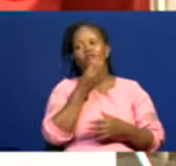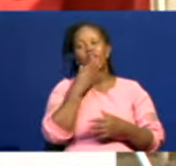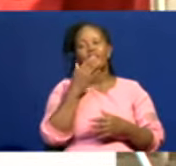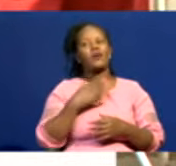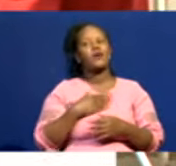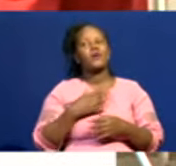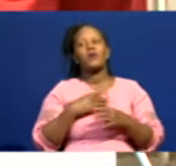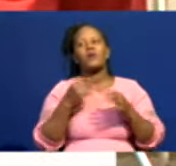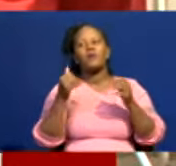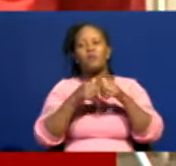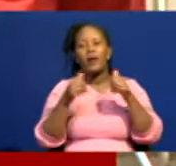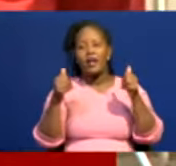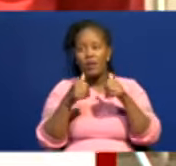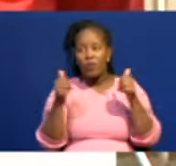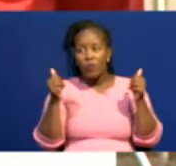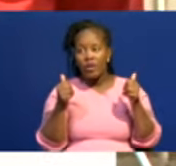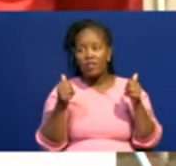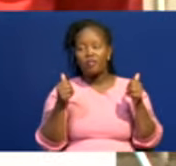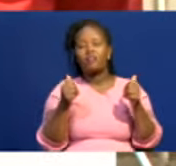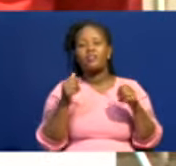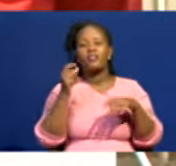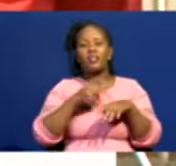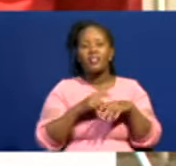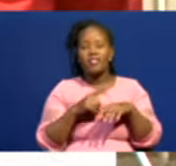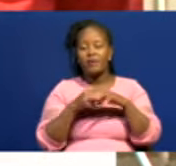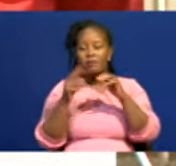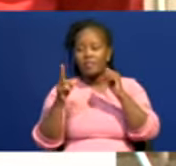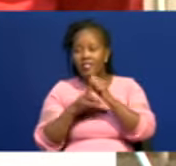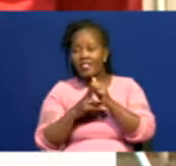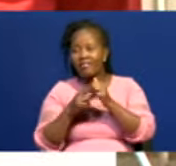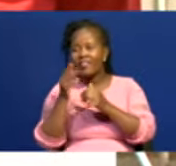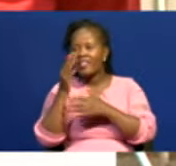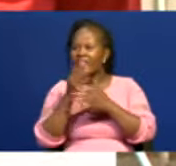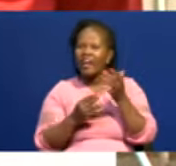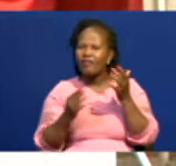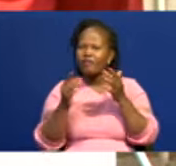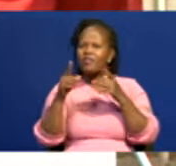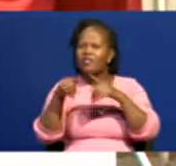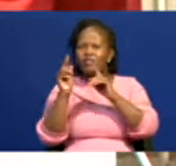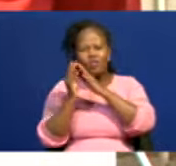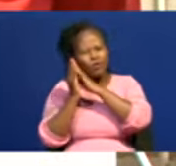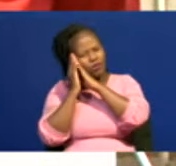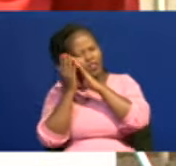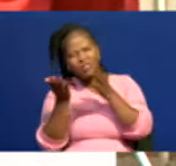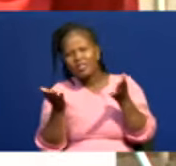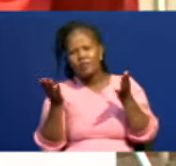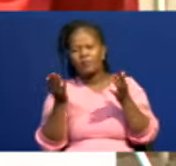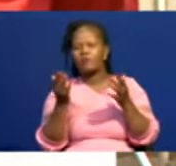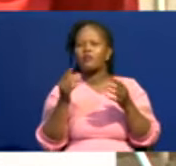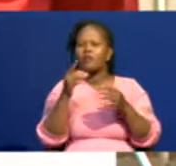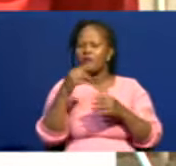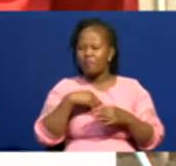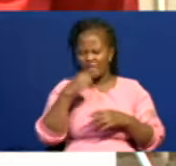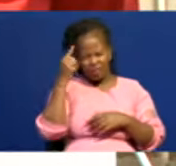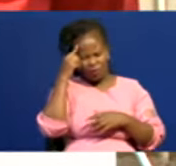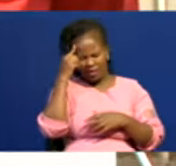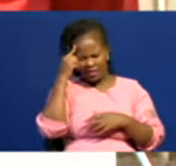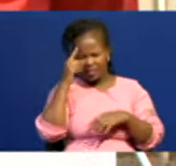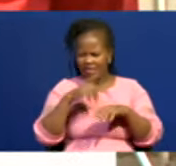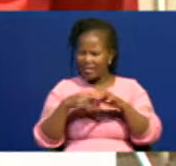Saa moja na nusu hainge waipata kwa kitanda. So nikajiuliza mbona leo ni saa nne na hajaamka.